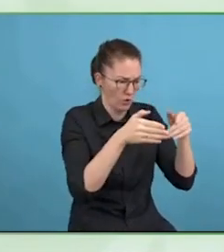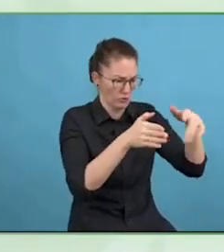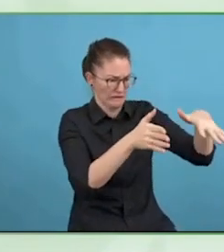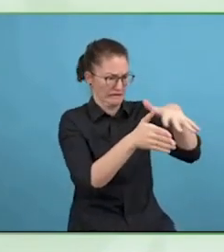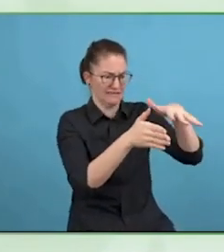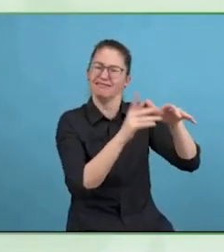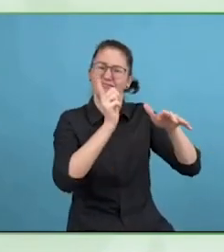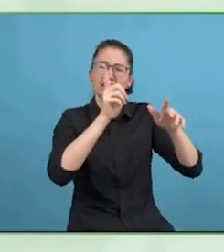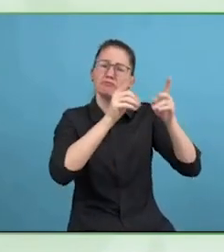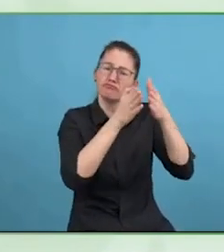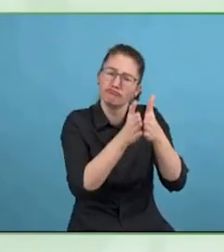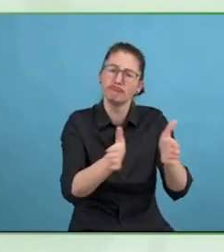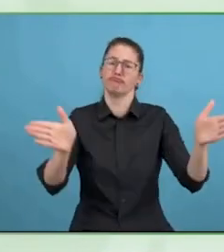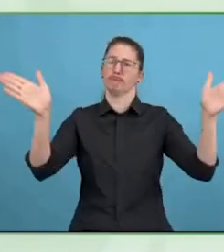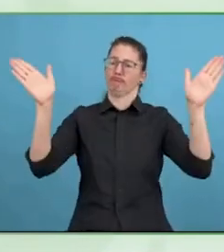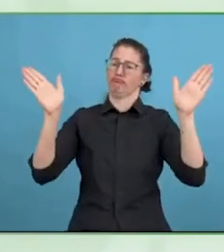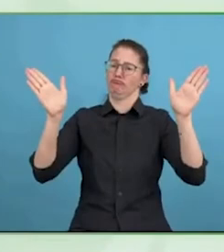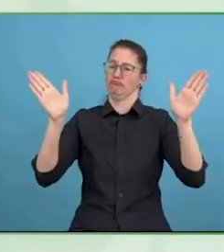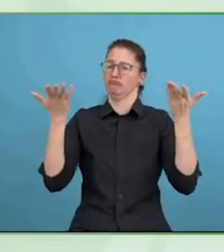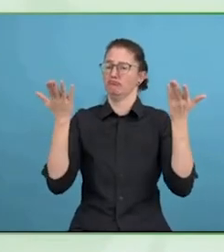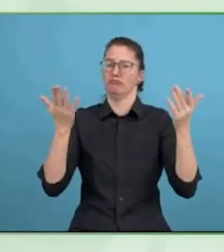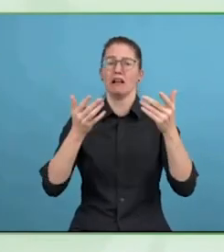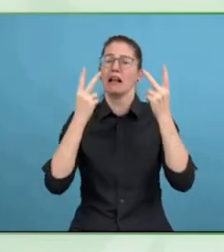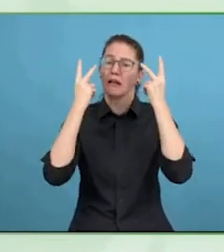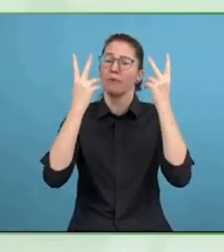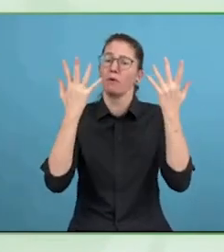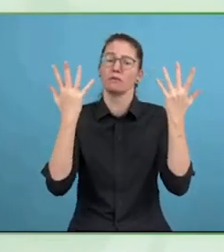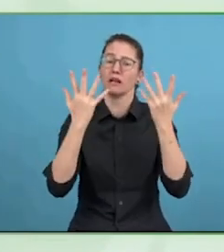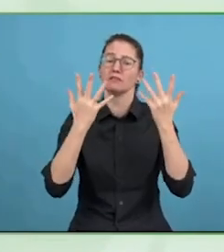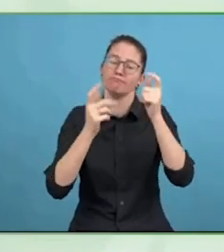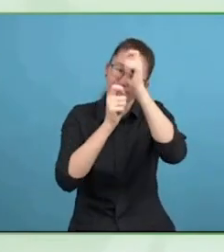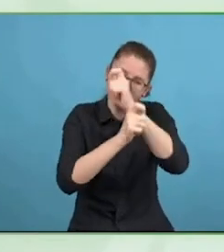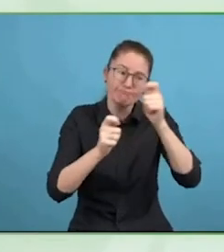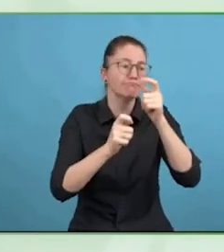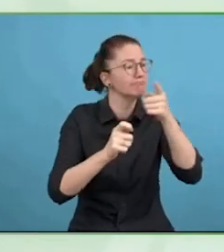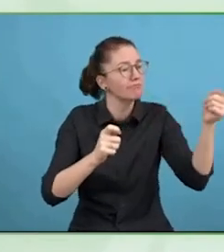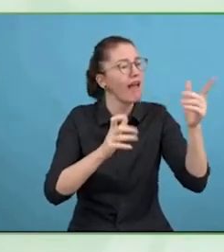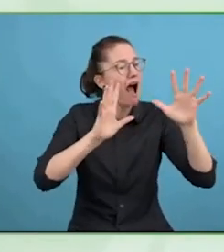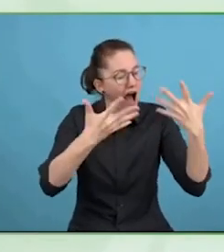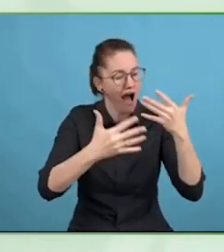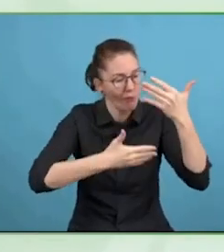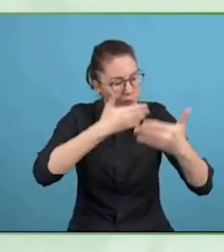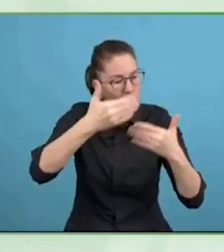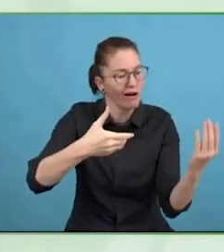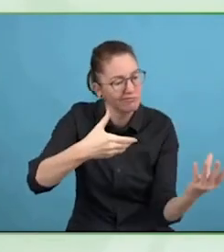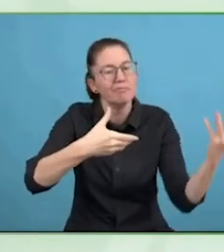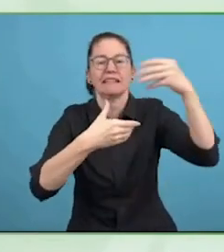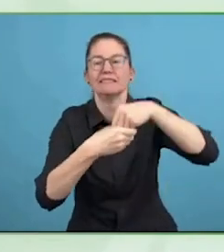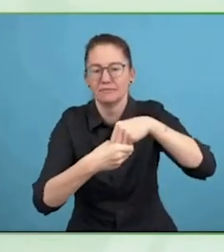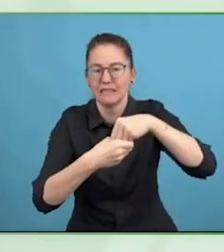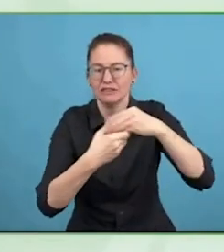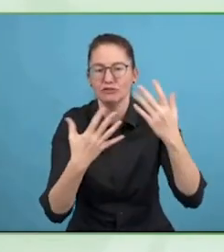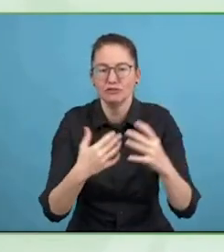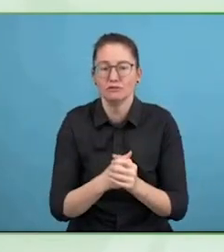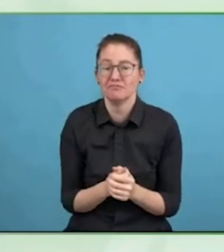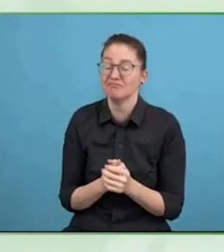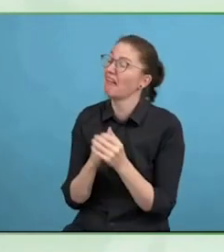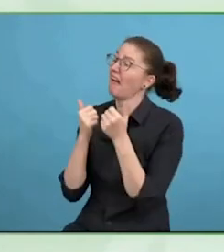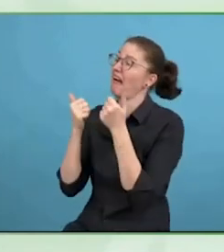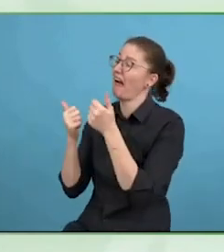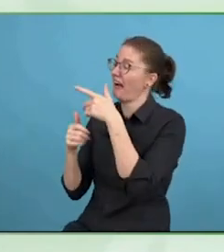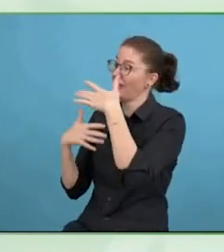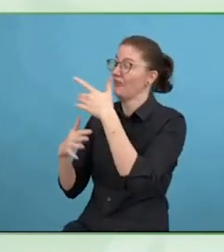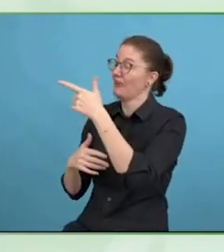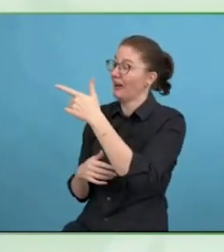is your moment to make a bit of publicity for the material. So you find the toolbox on